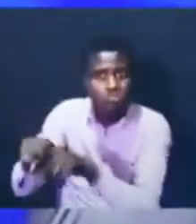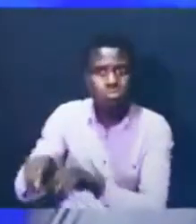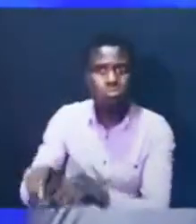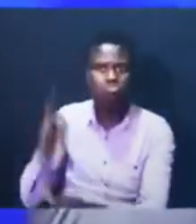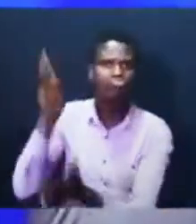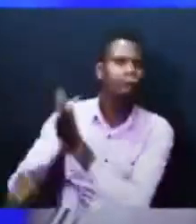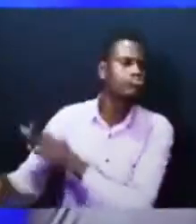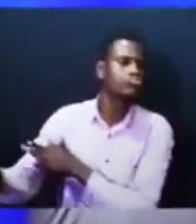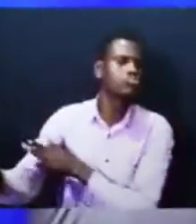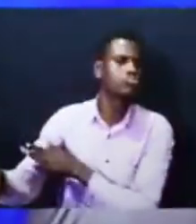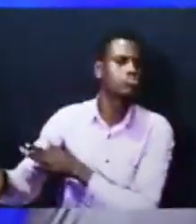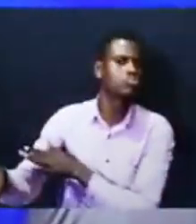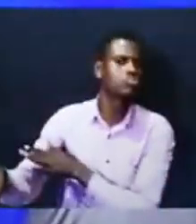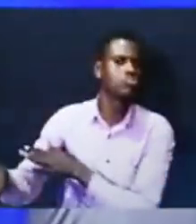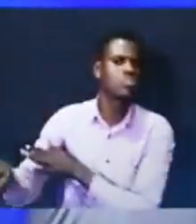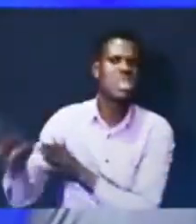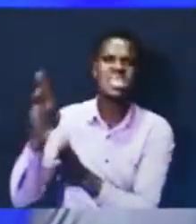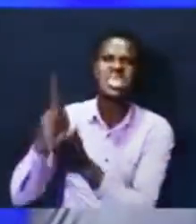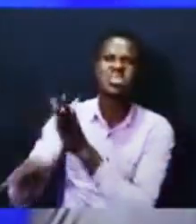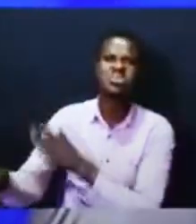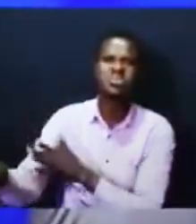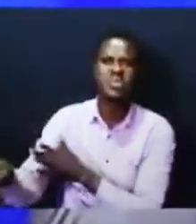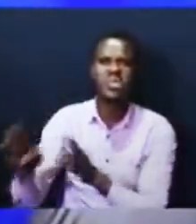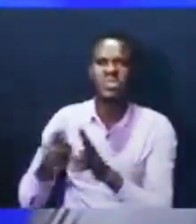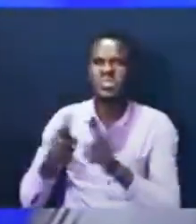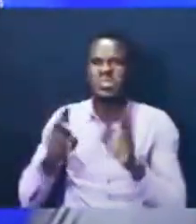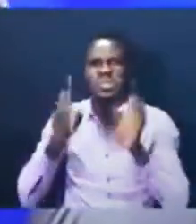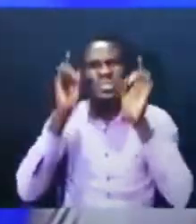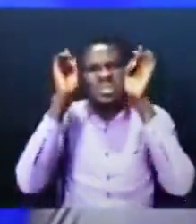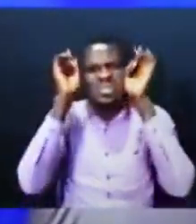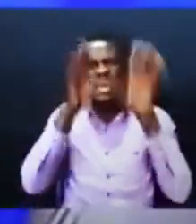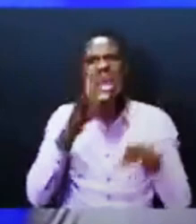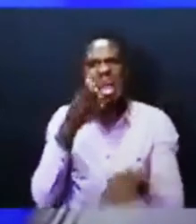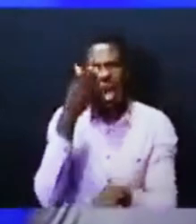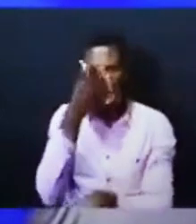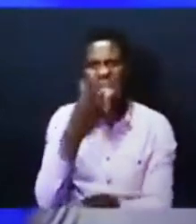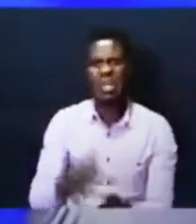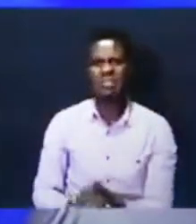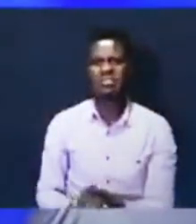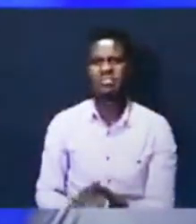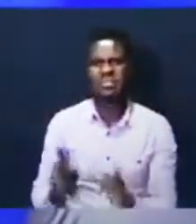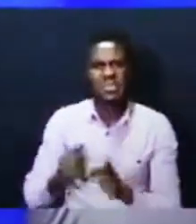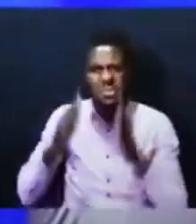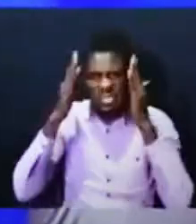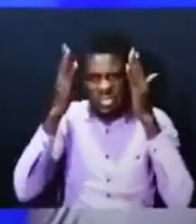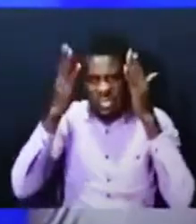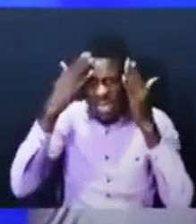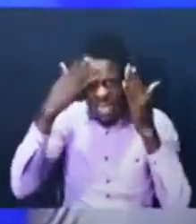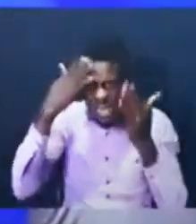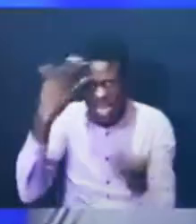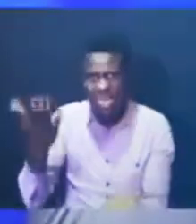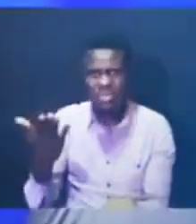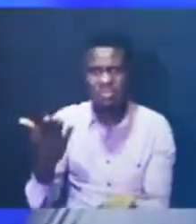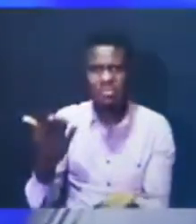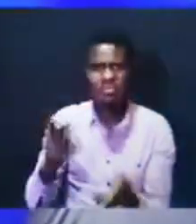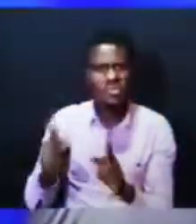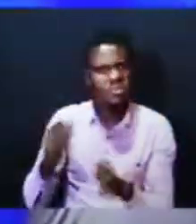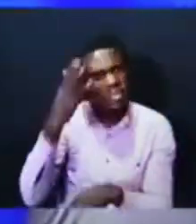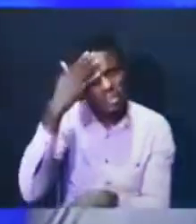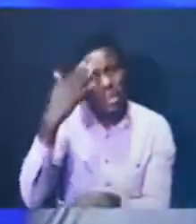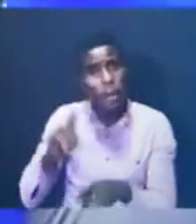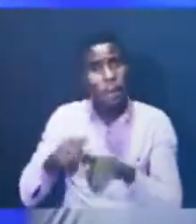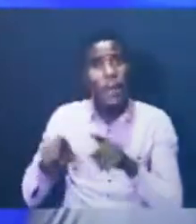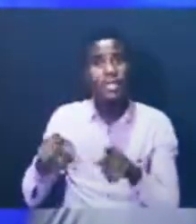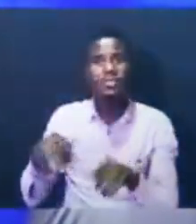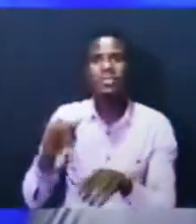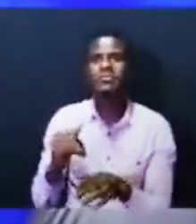killed him. Okum no kra. So there is danger out there, and people are aware. They fear